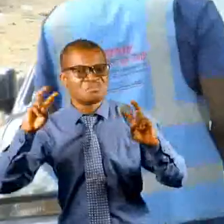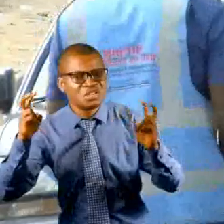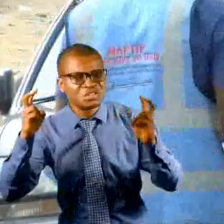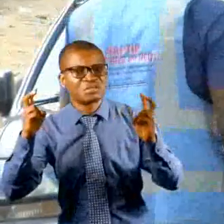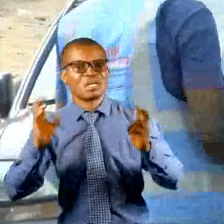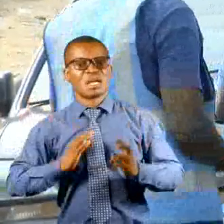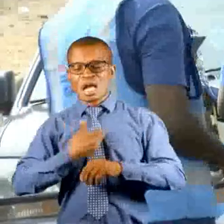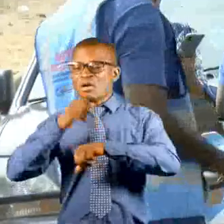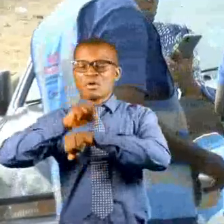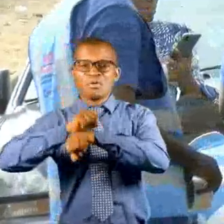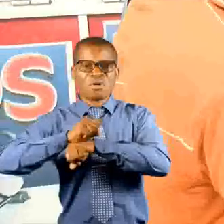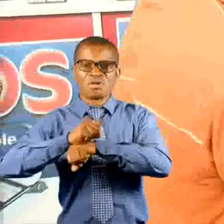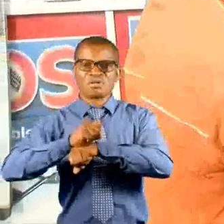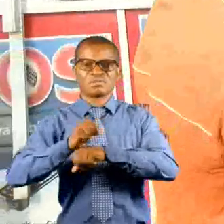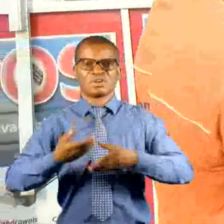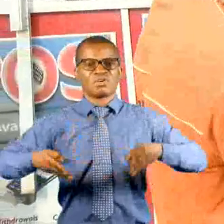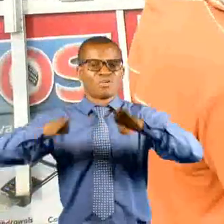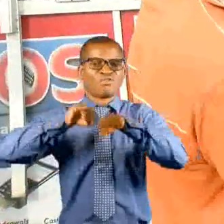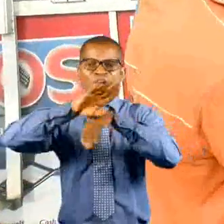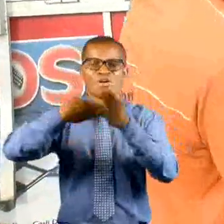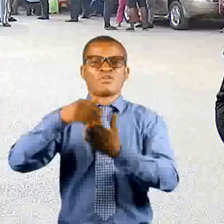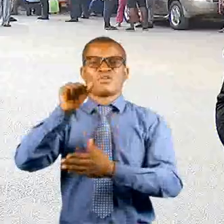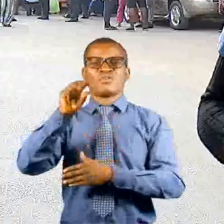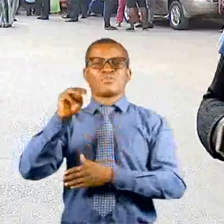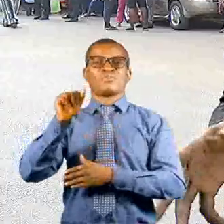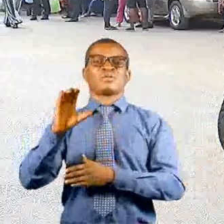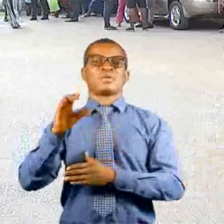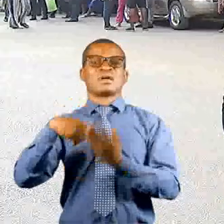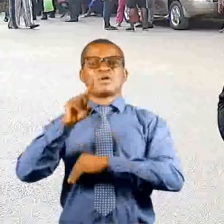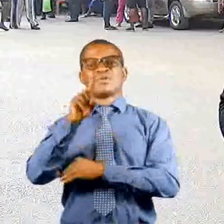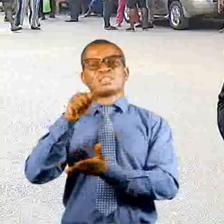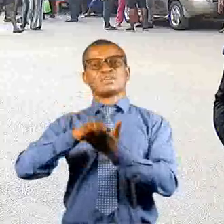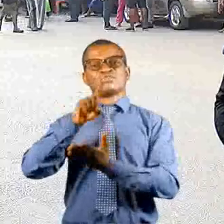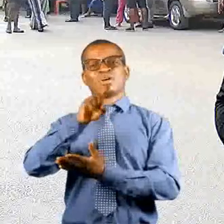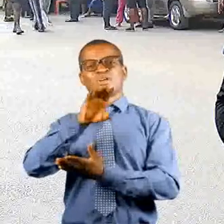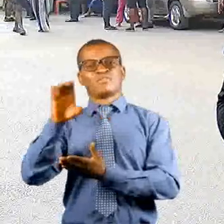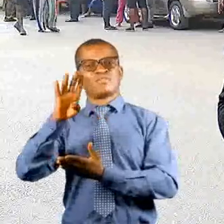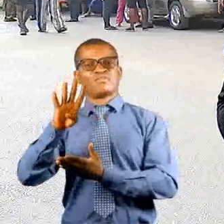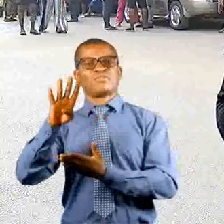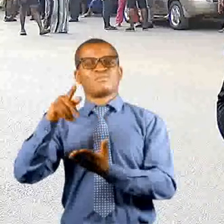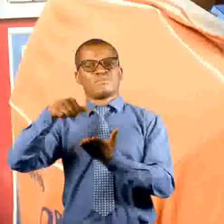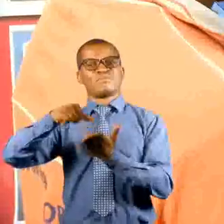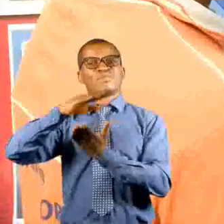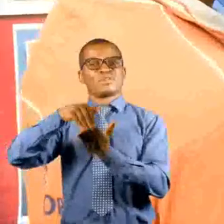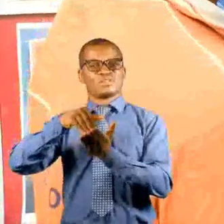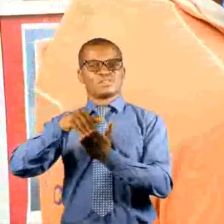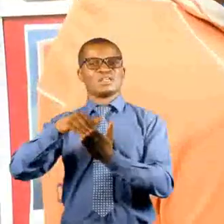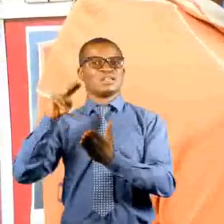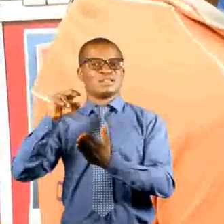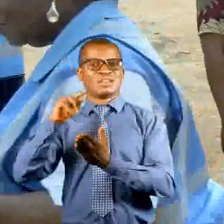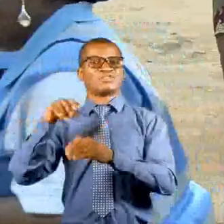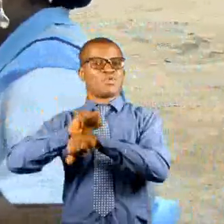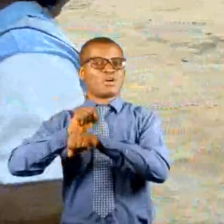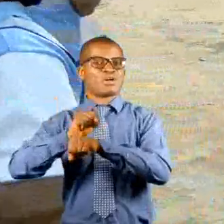there. Our work will take the entire AMAC. AMAC has 1,401 polling units. NAPTIP is